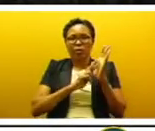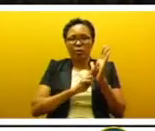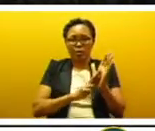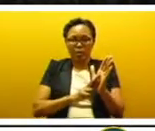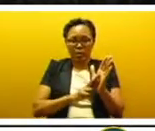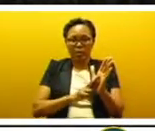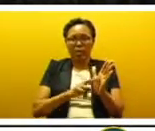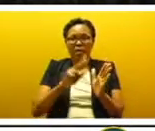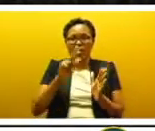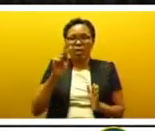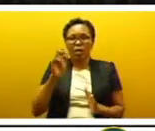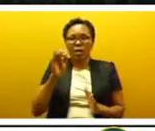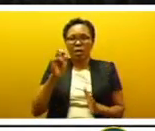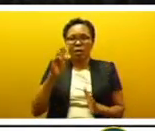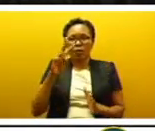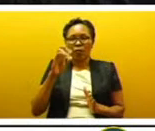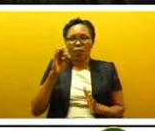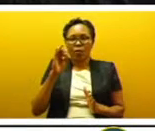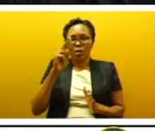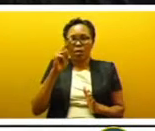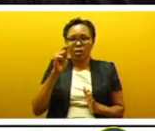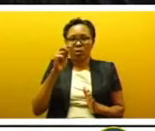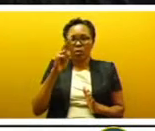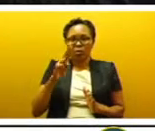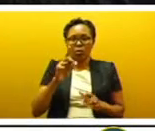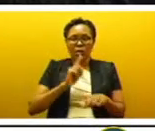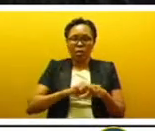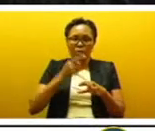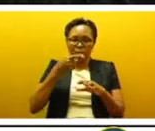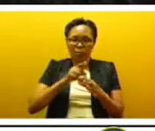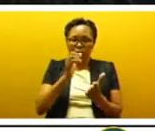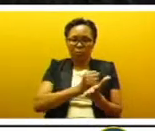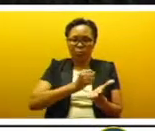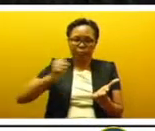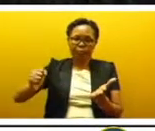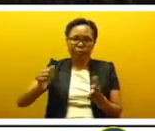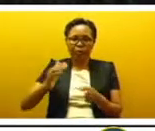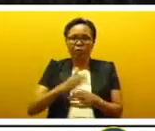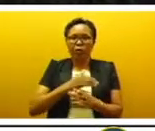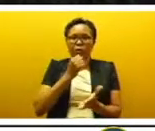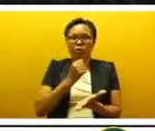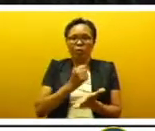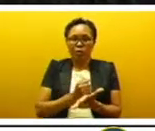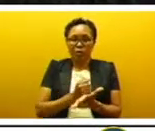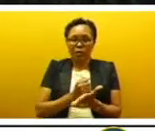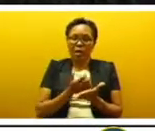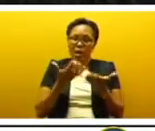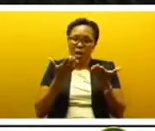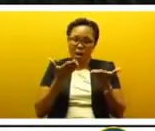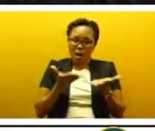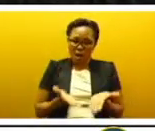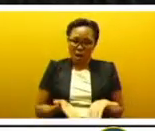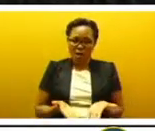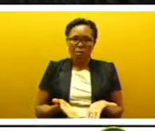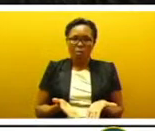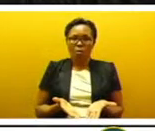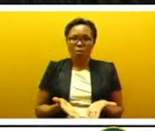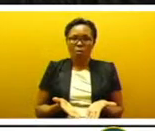Kivuitu and others when they were removed from office. Now, it turns out